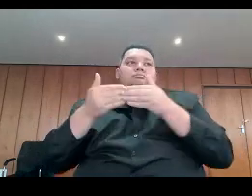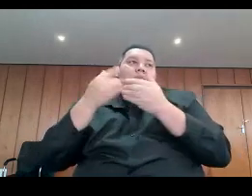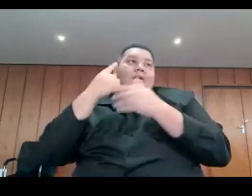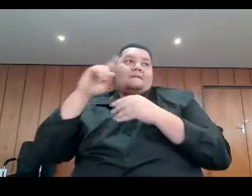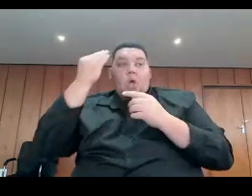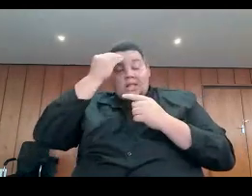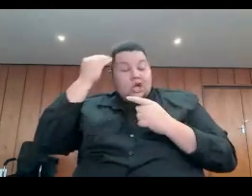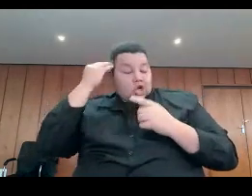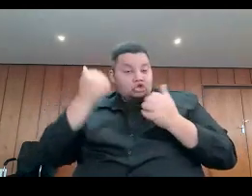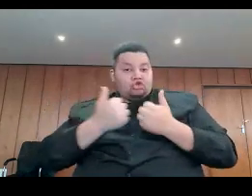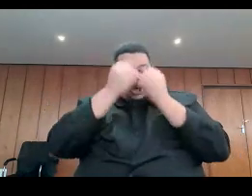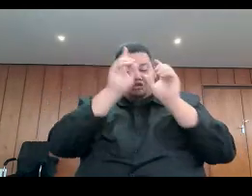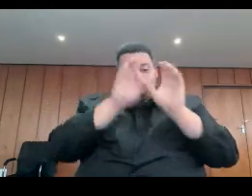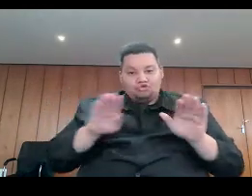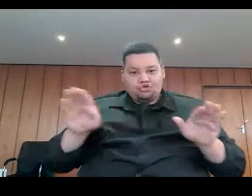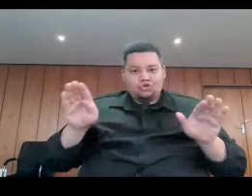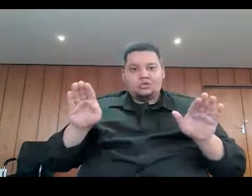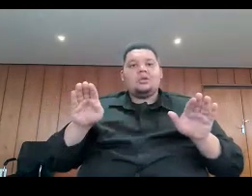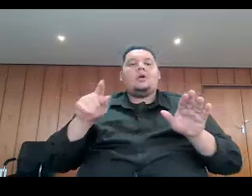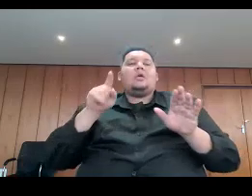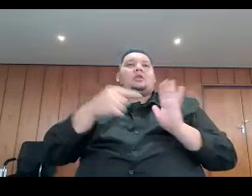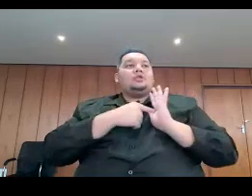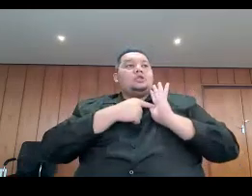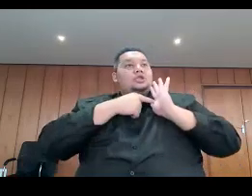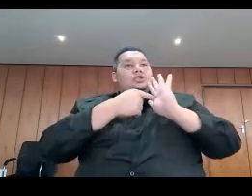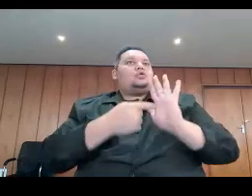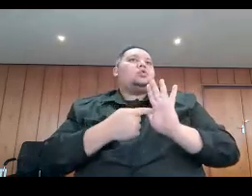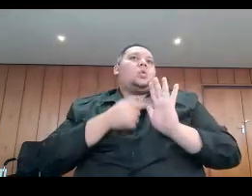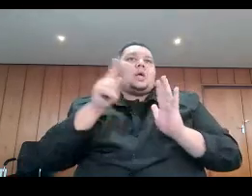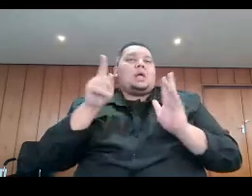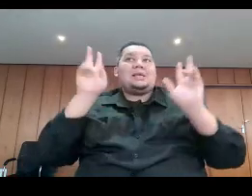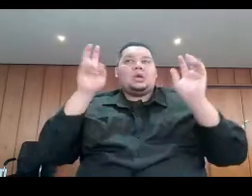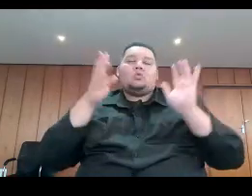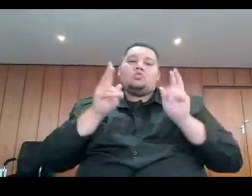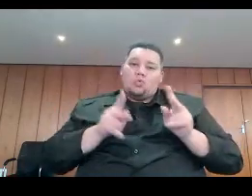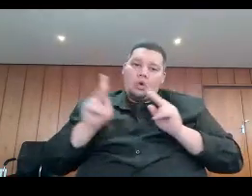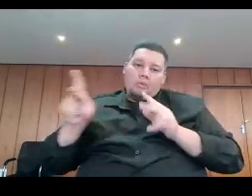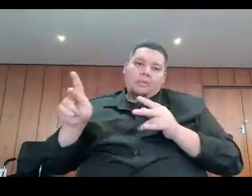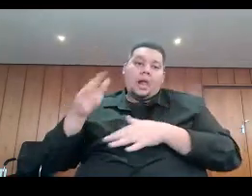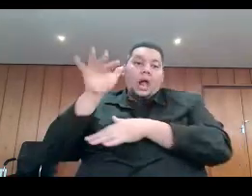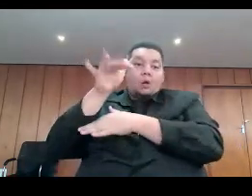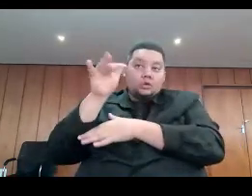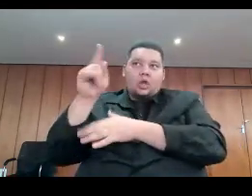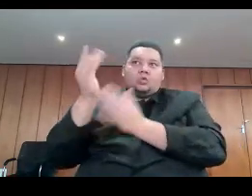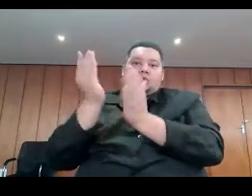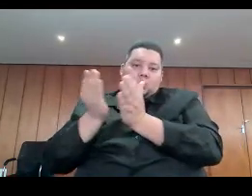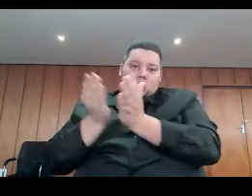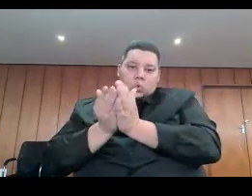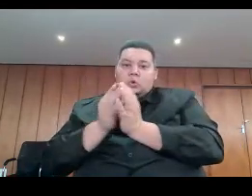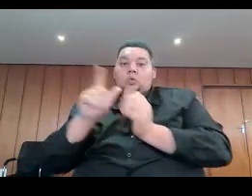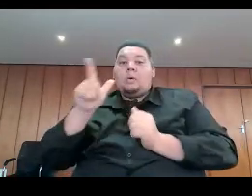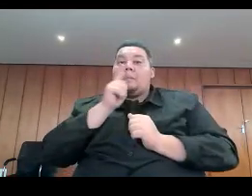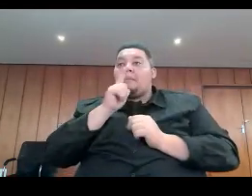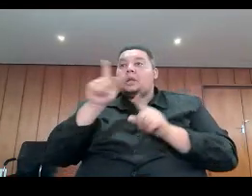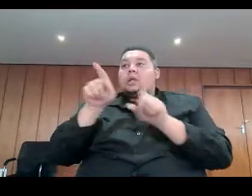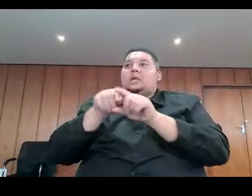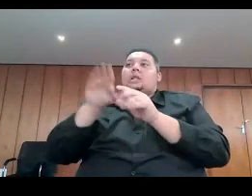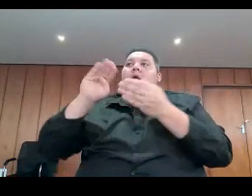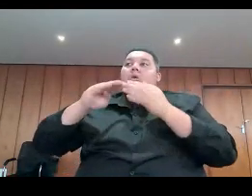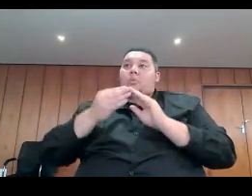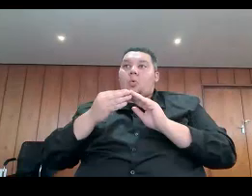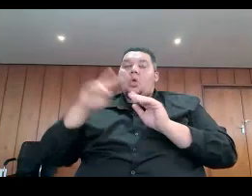learners is that they appear to be normal outside the sphere of the school. So in the public and in the communities, they